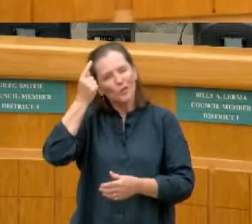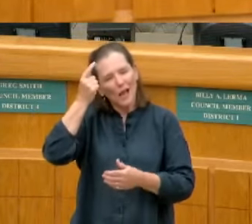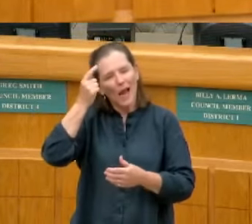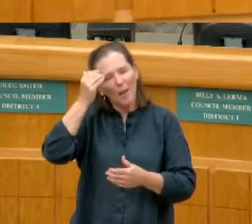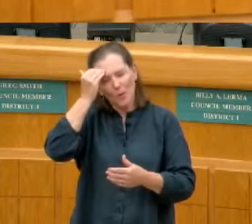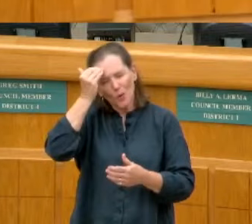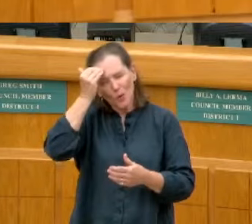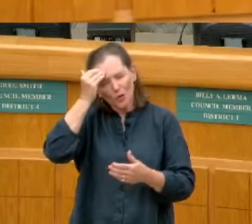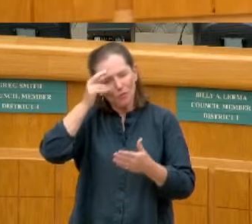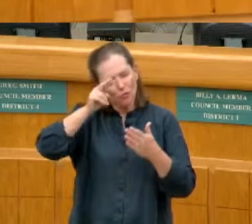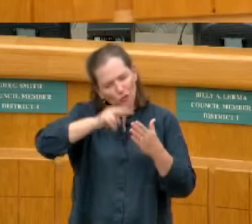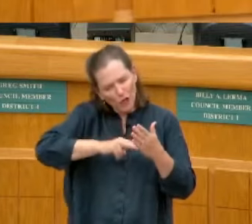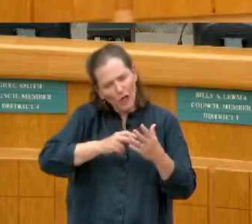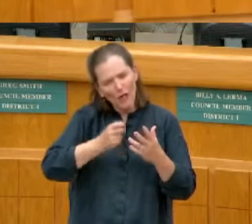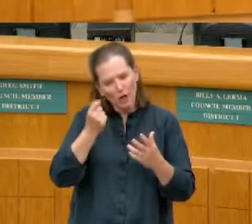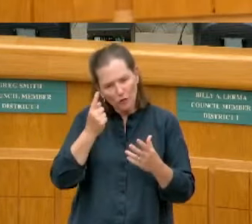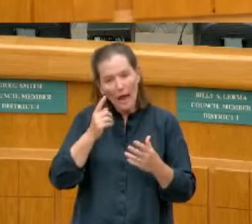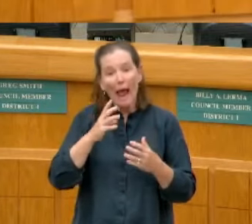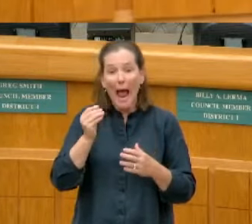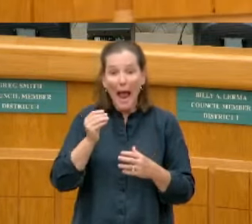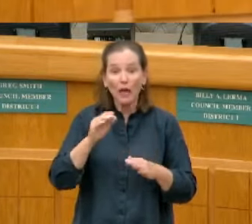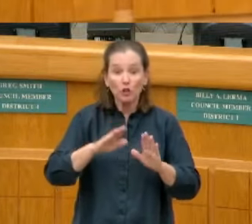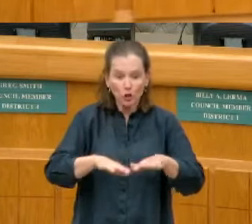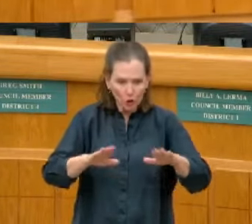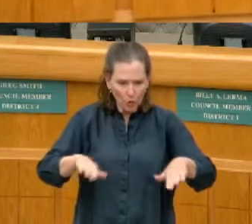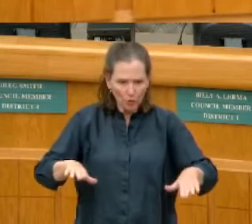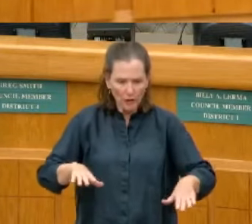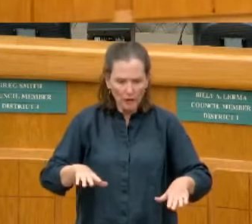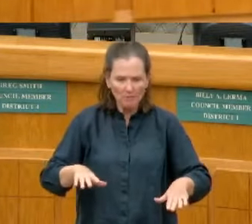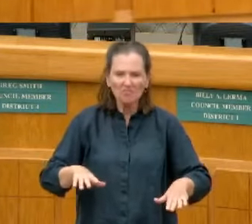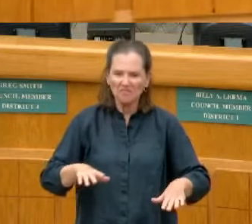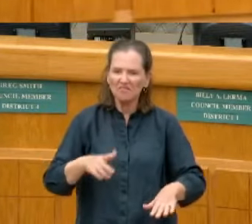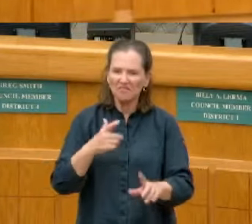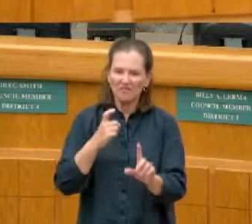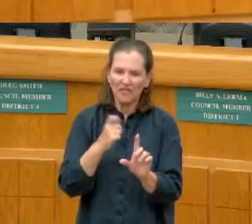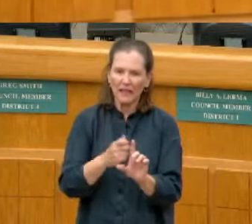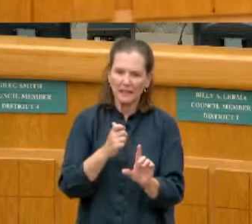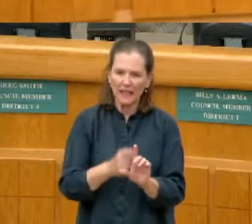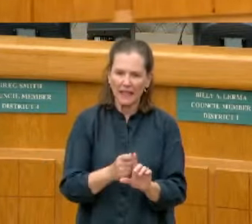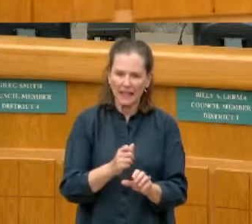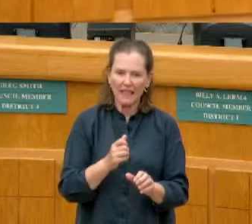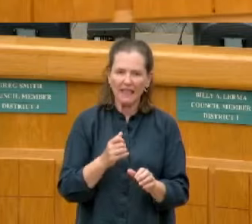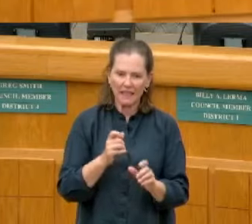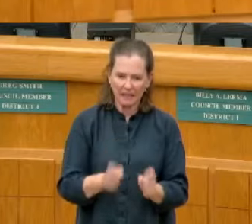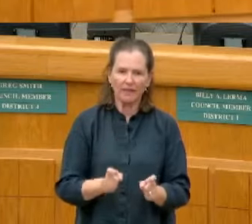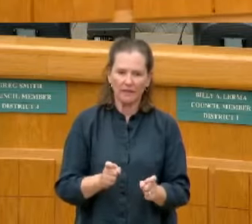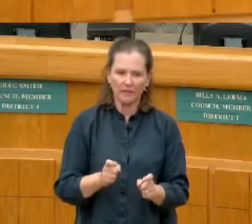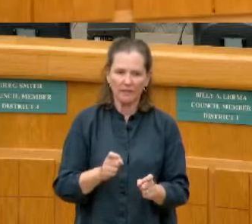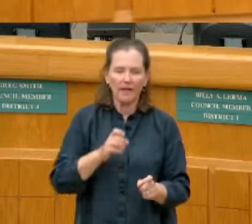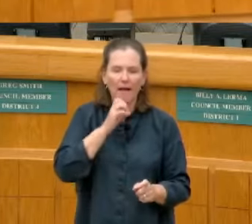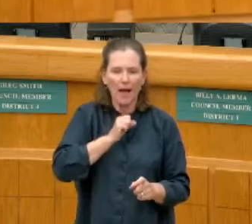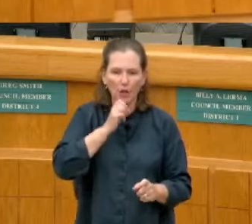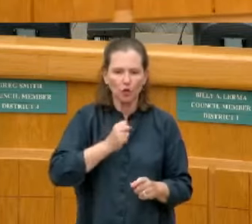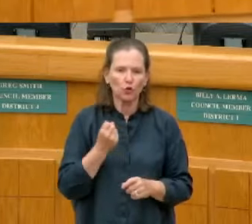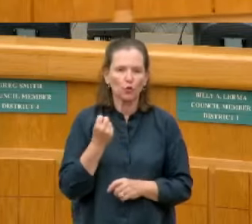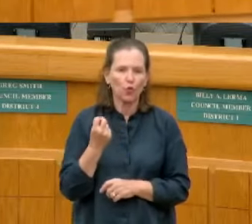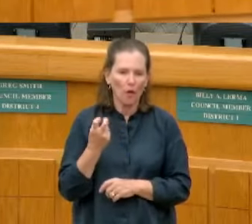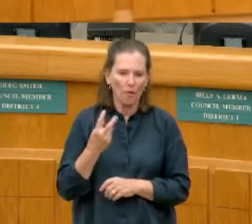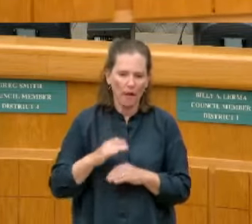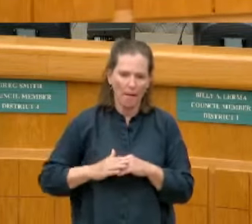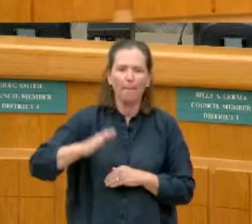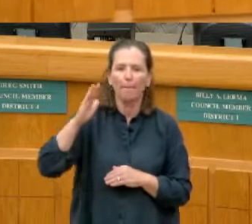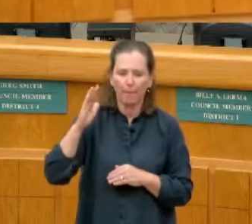12 and up category. Look, we're going to be delivering booster shots soon. And again, when we get those available